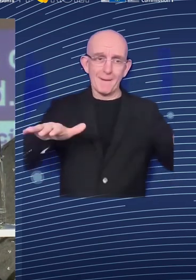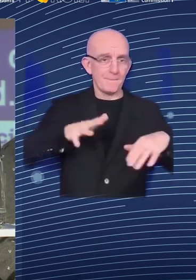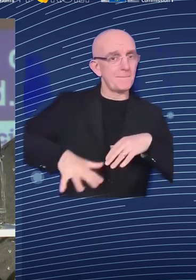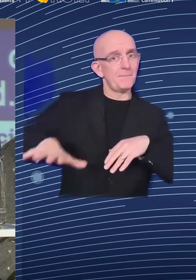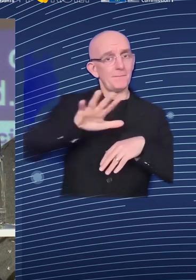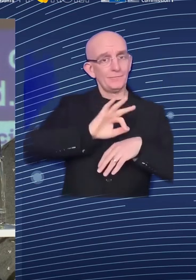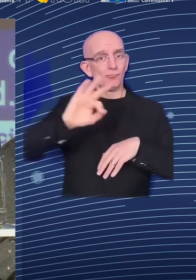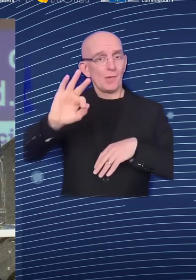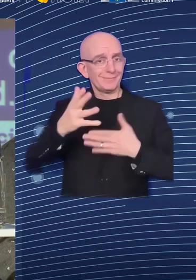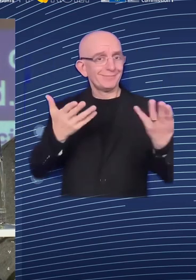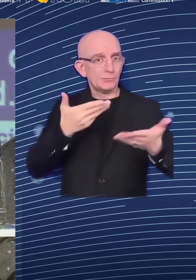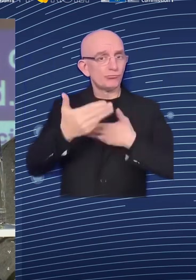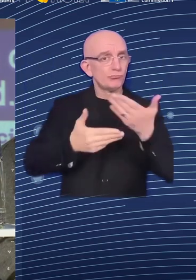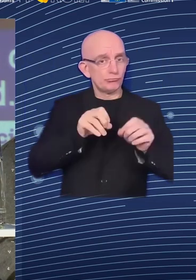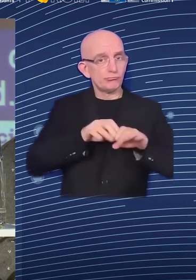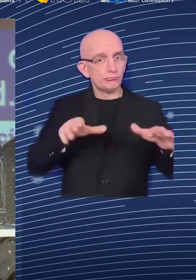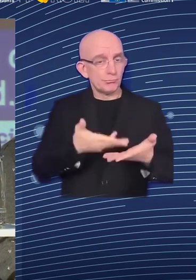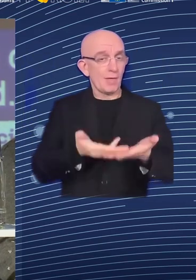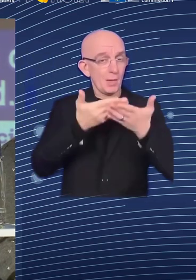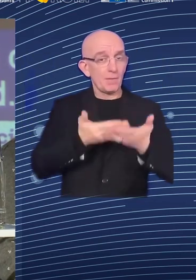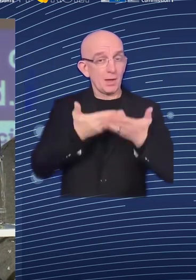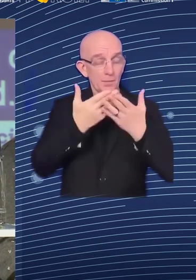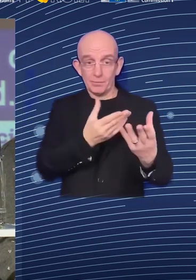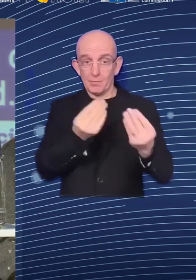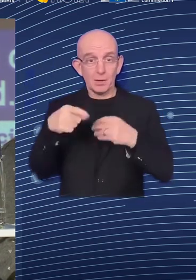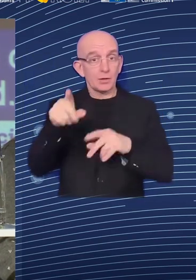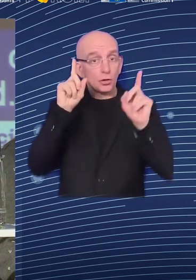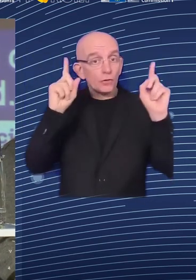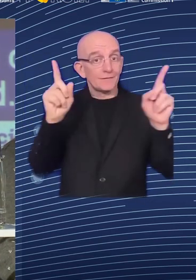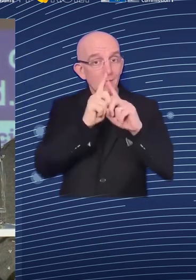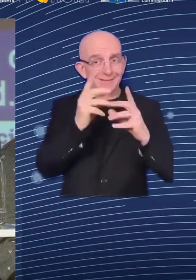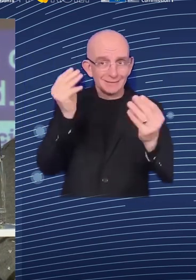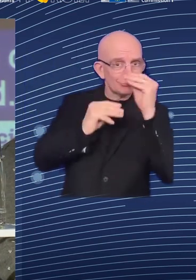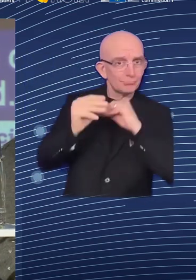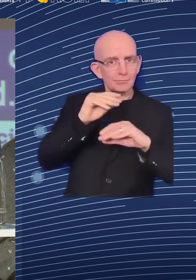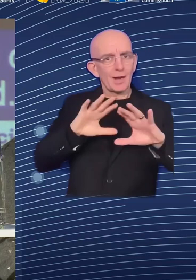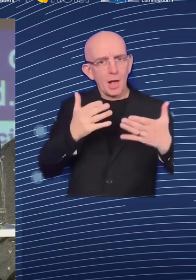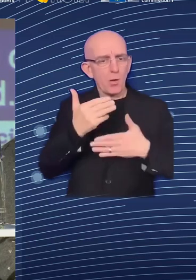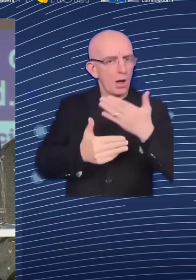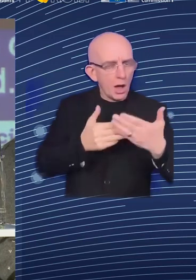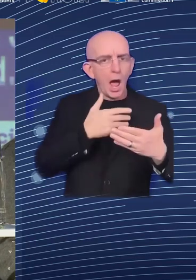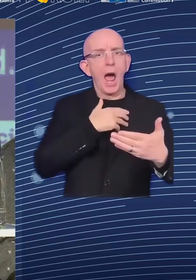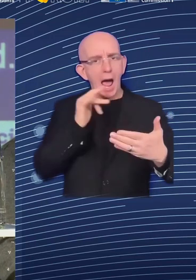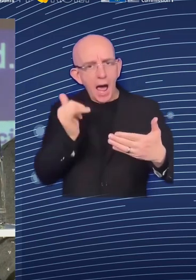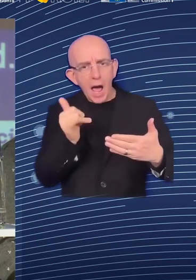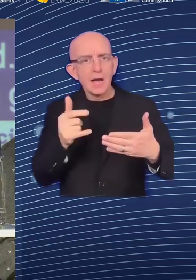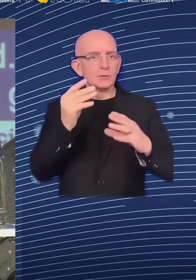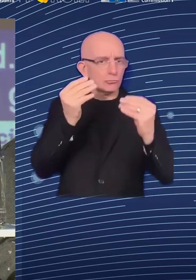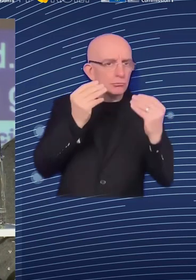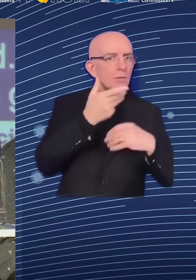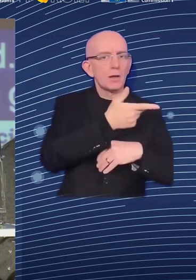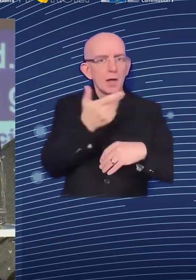and training organizations to have a good platform that is with low cost. And that's very nice for everybody. And